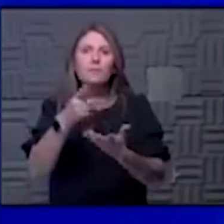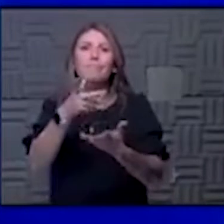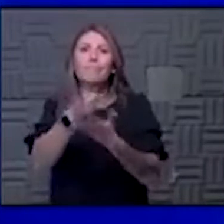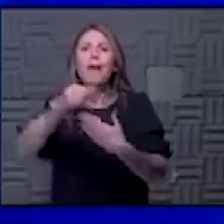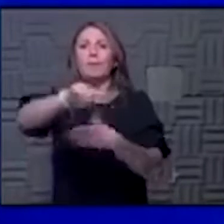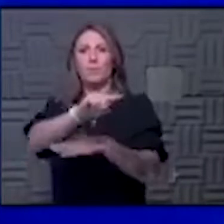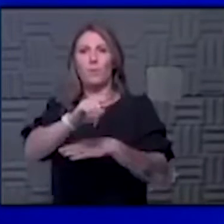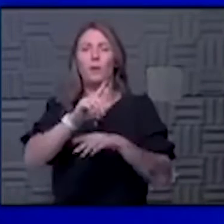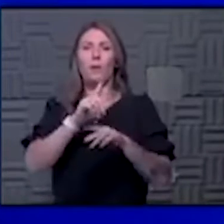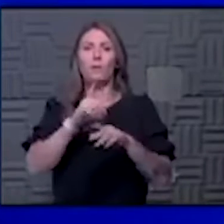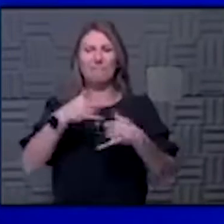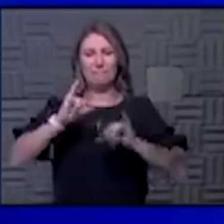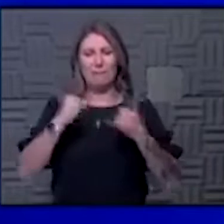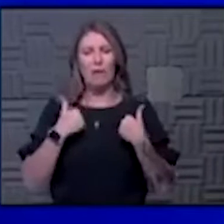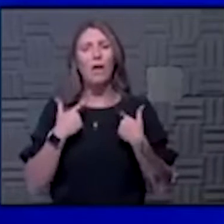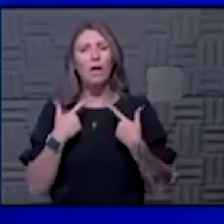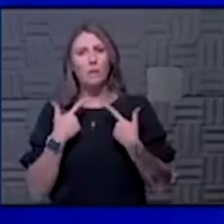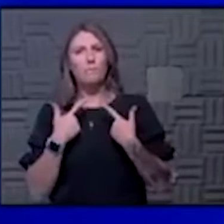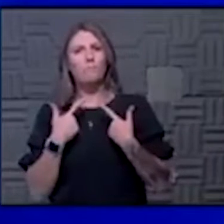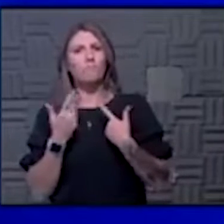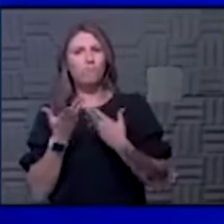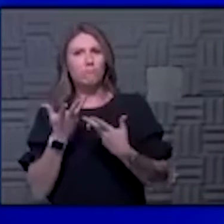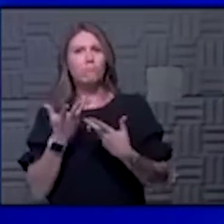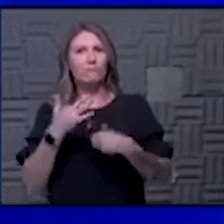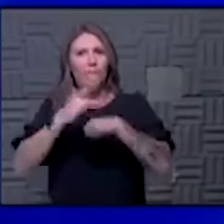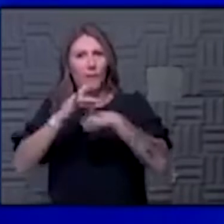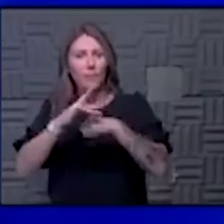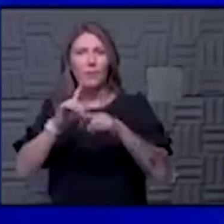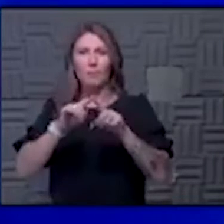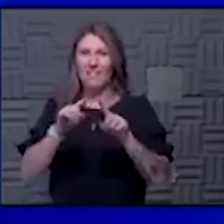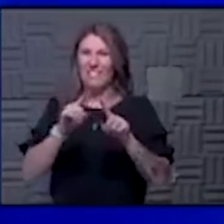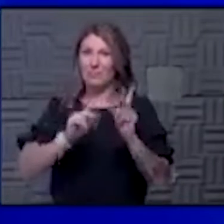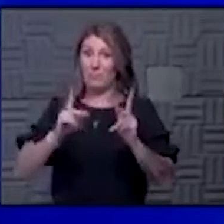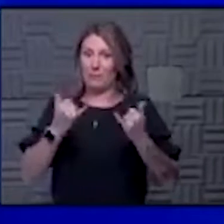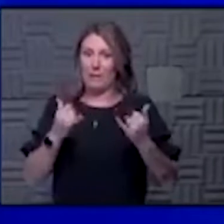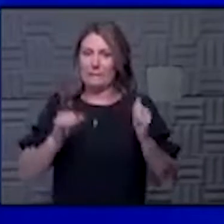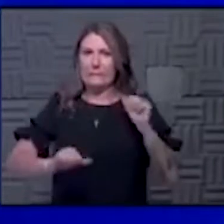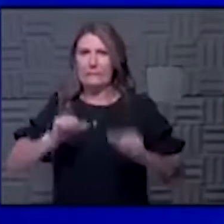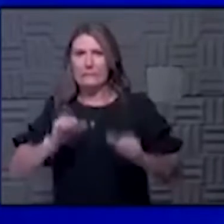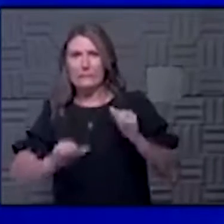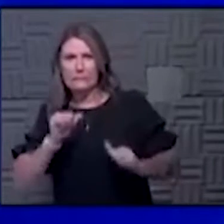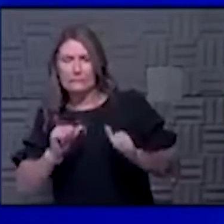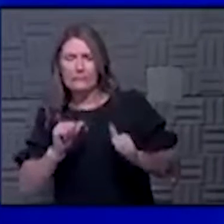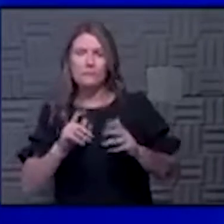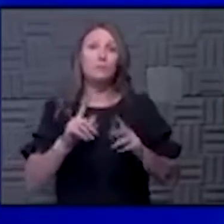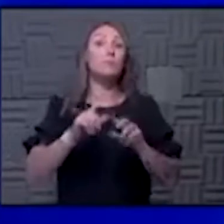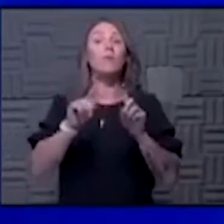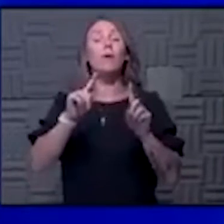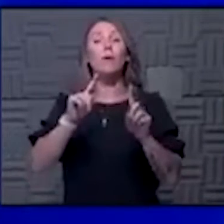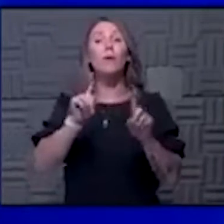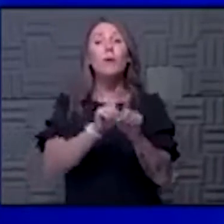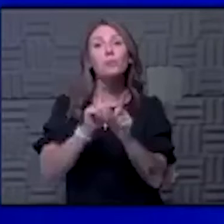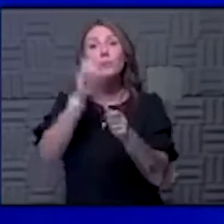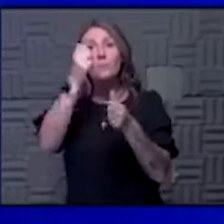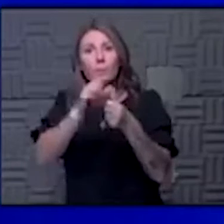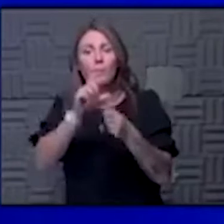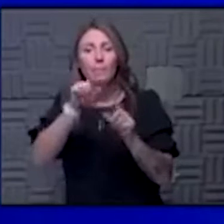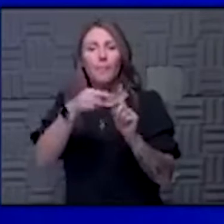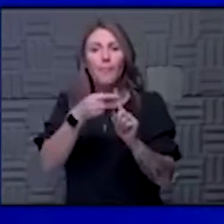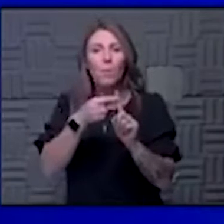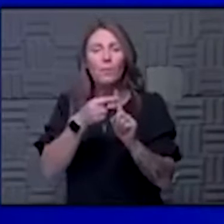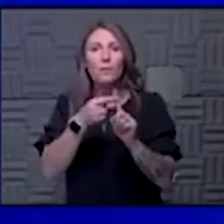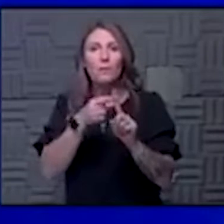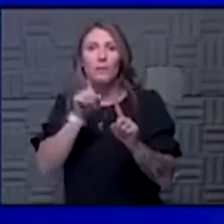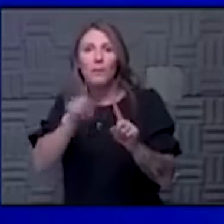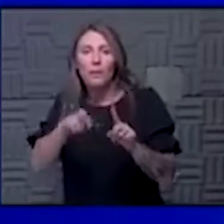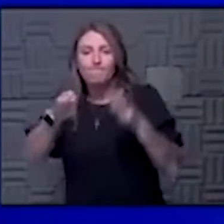some capacity, but I think everybody's a little bit more on edge about it. The other thing to remember is that when we had to deal with this